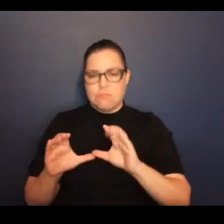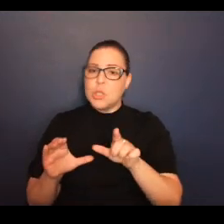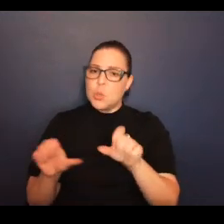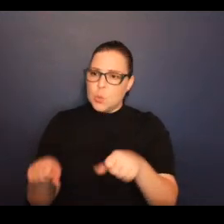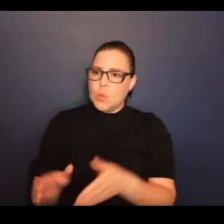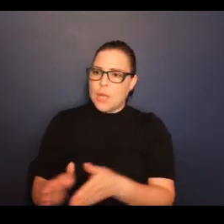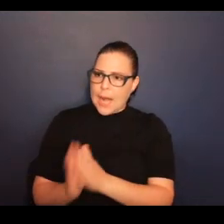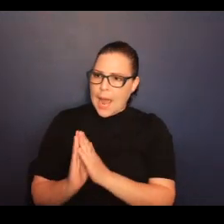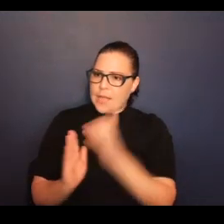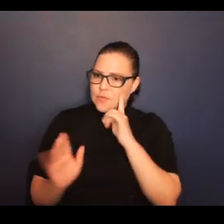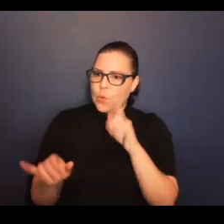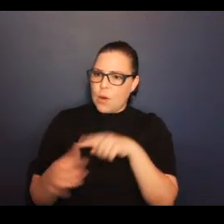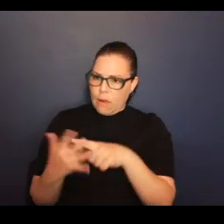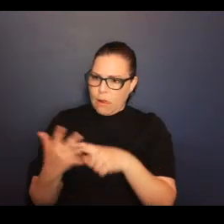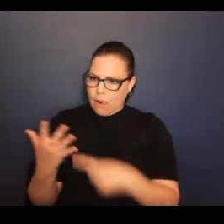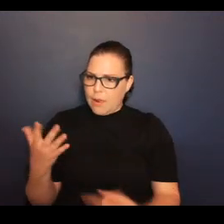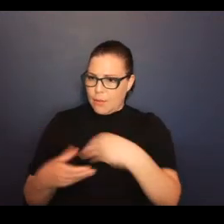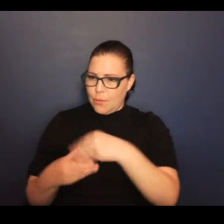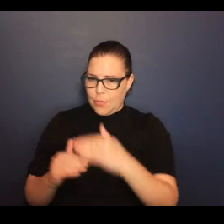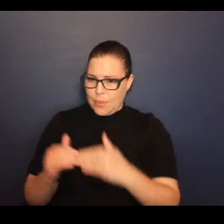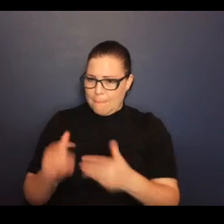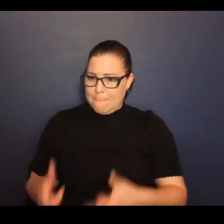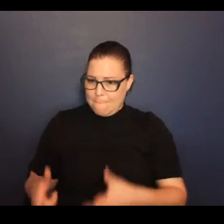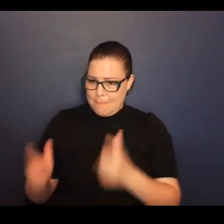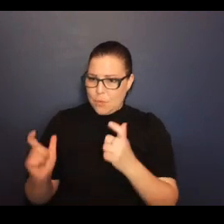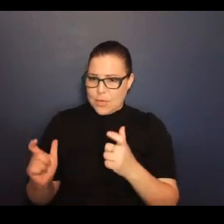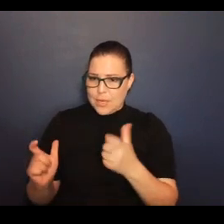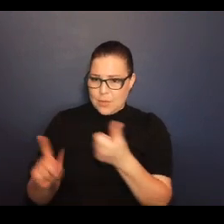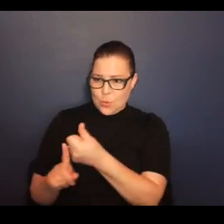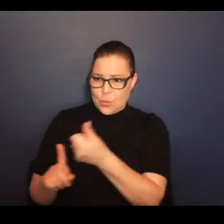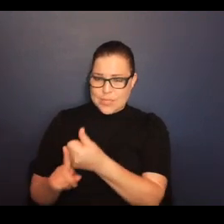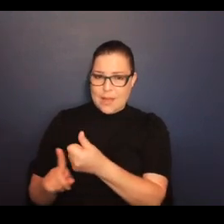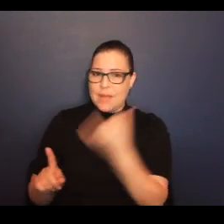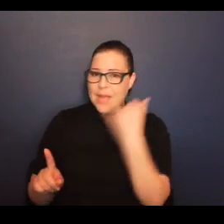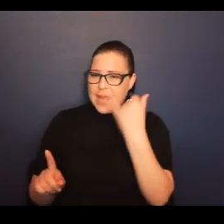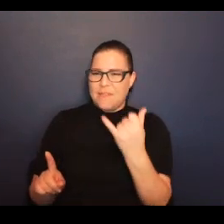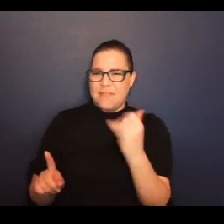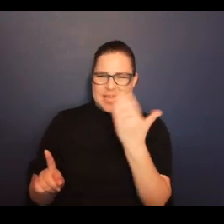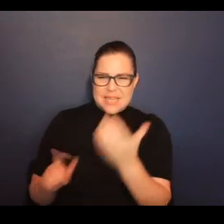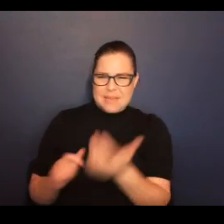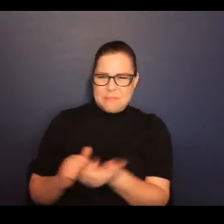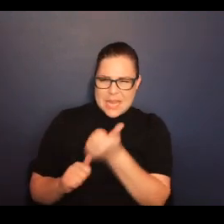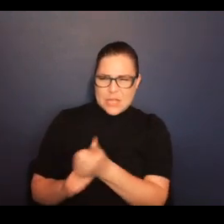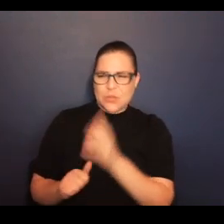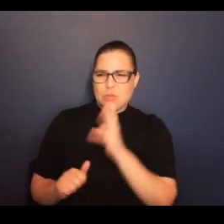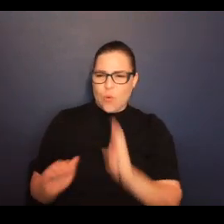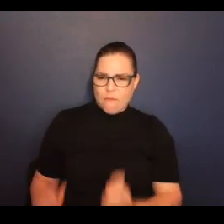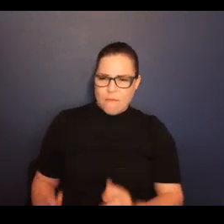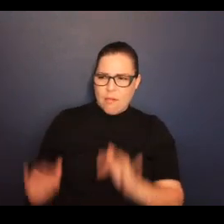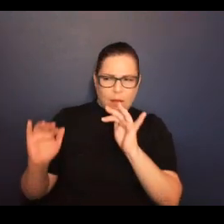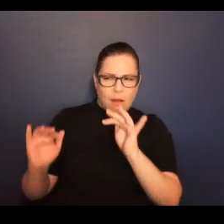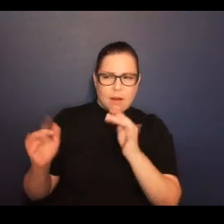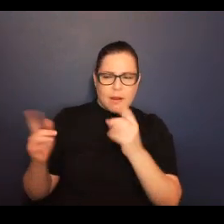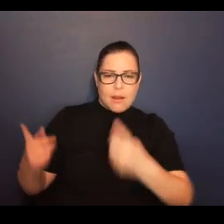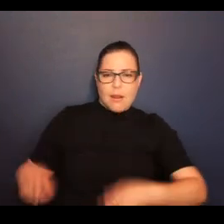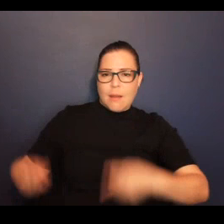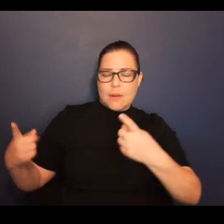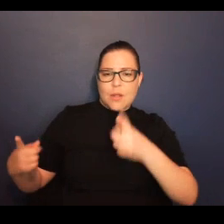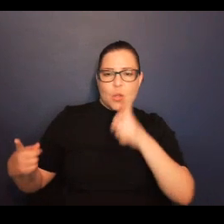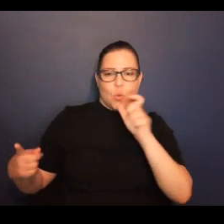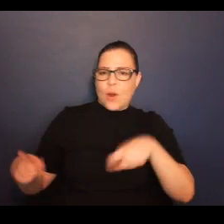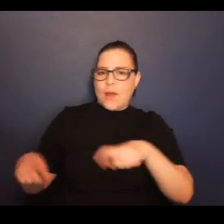for the same things on a building, a city can, when things appear to be dangerous or flooding or there's problems. You don't have to